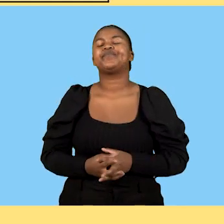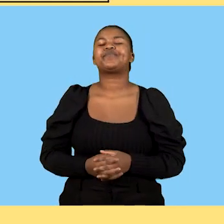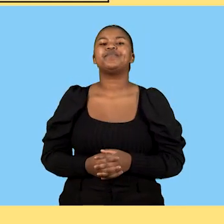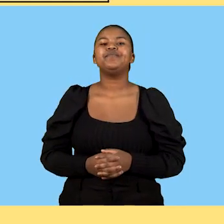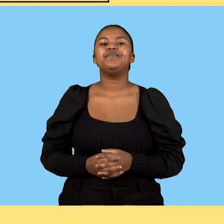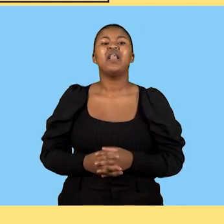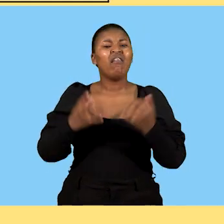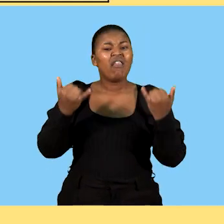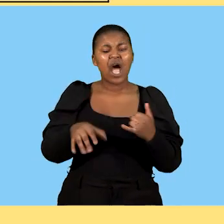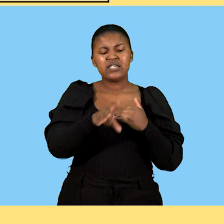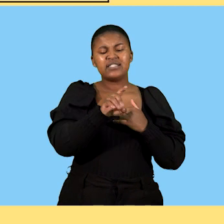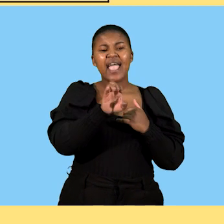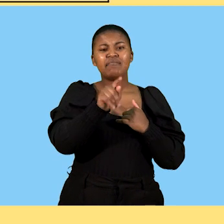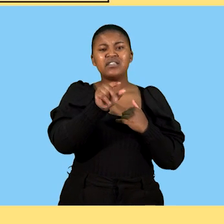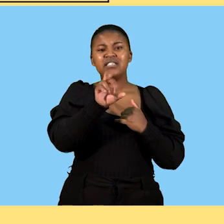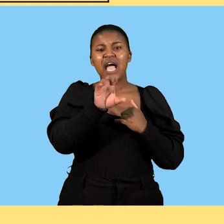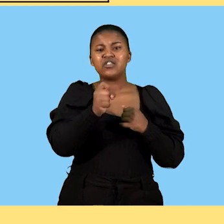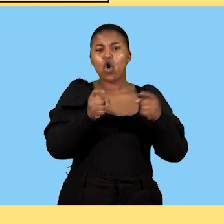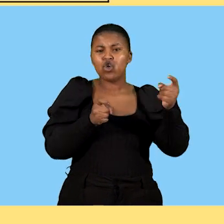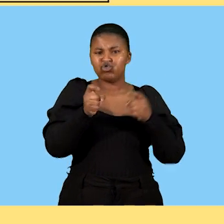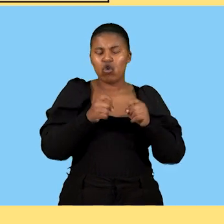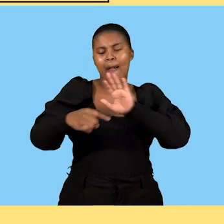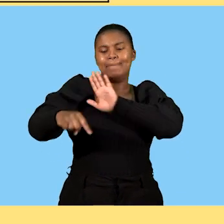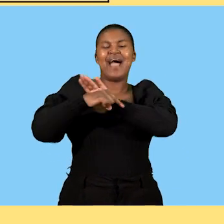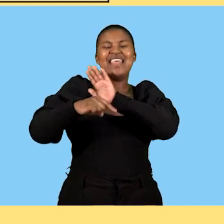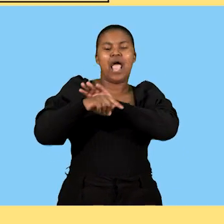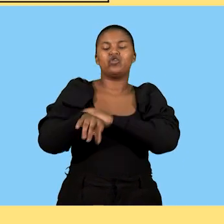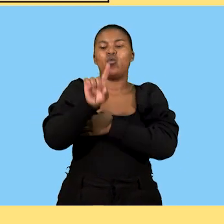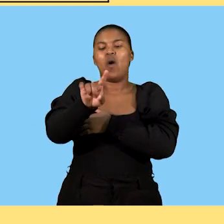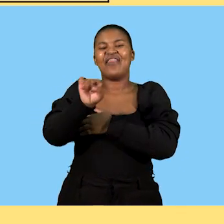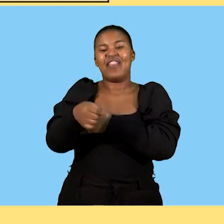control. And debtors control is an asset, so I'll come here and say minus